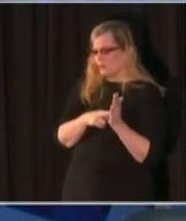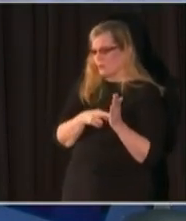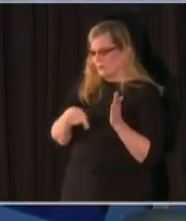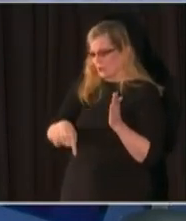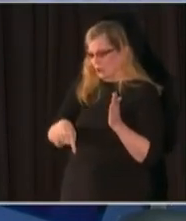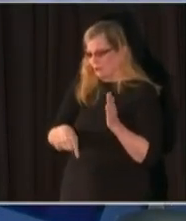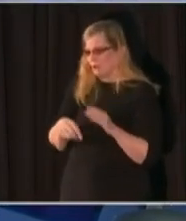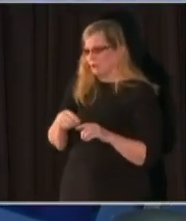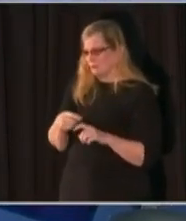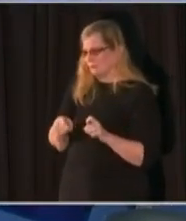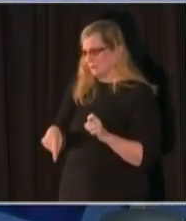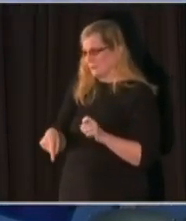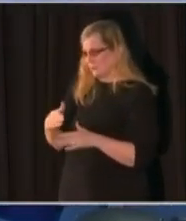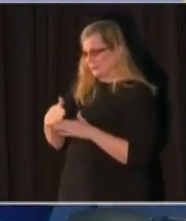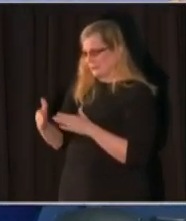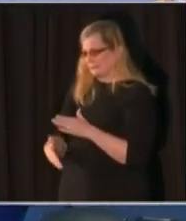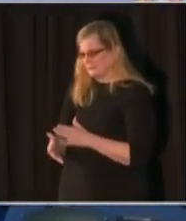Okay.